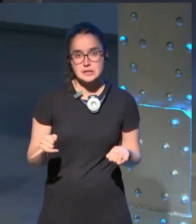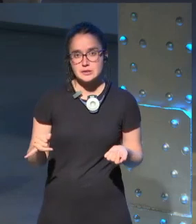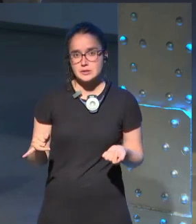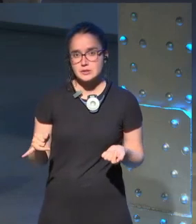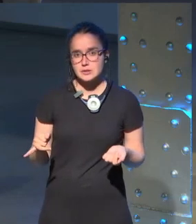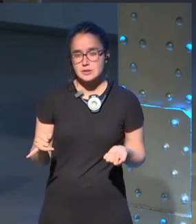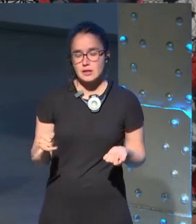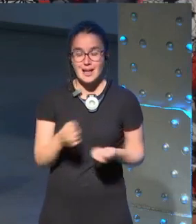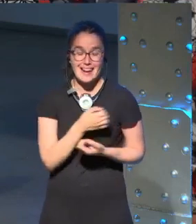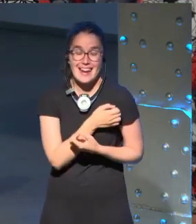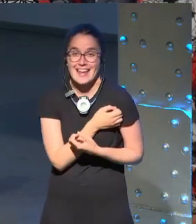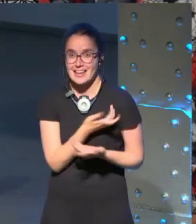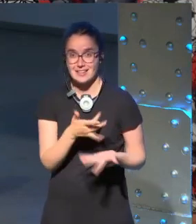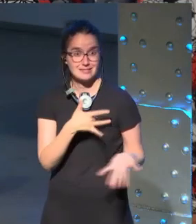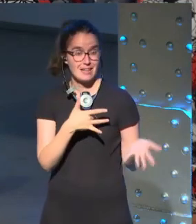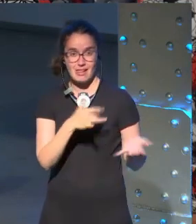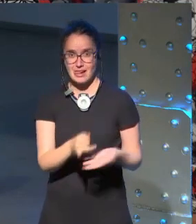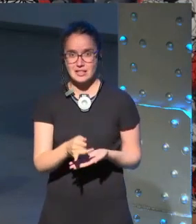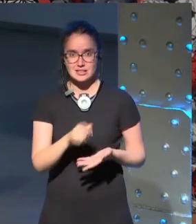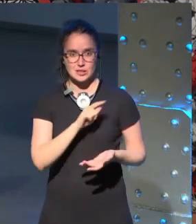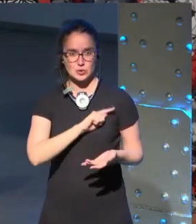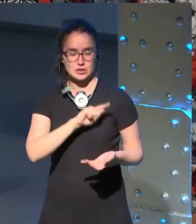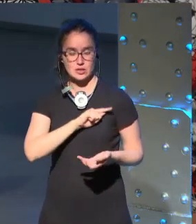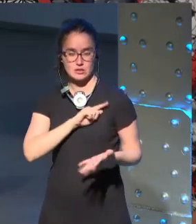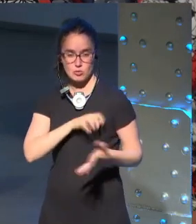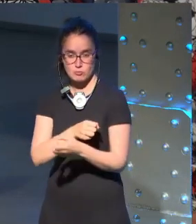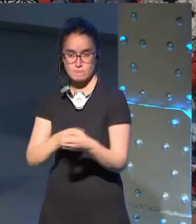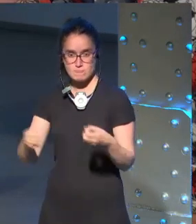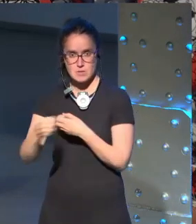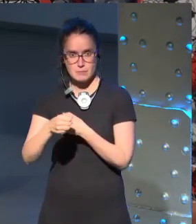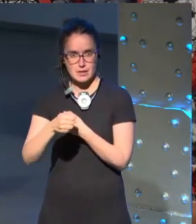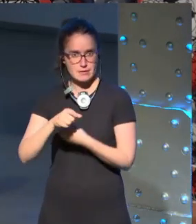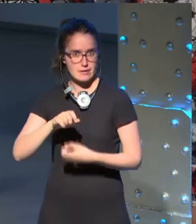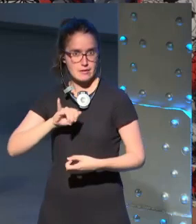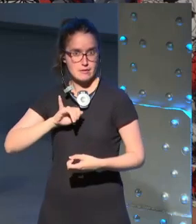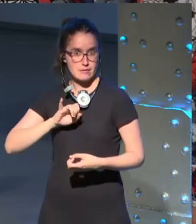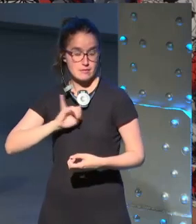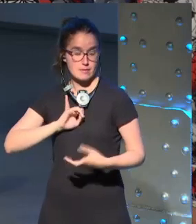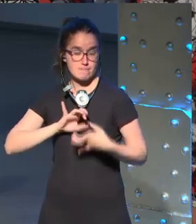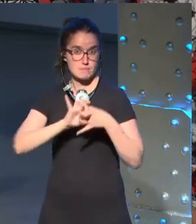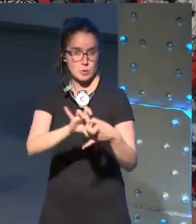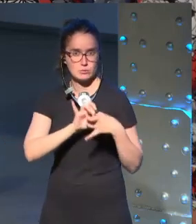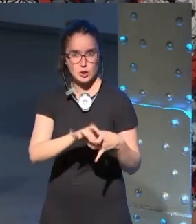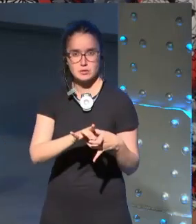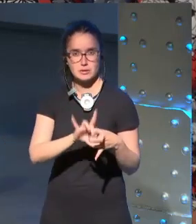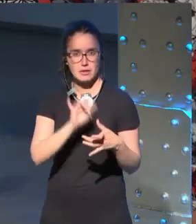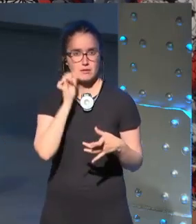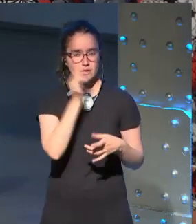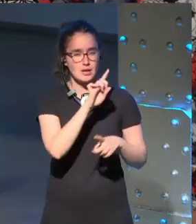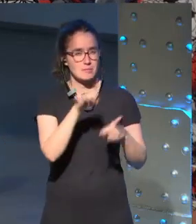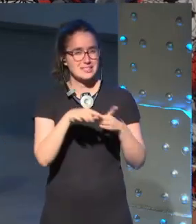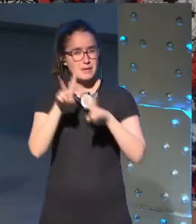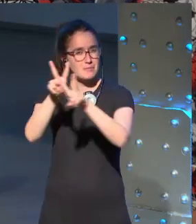vulnerable layer, the feeling that you love the character, you feel identified with the